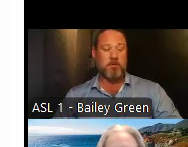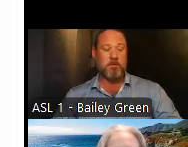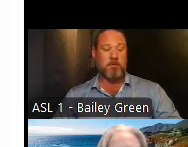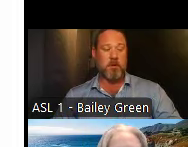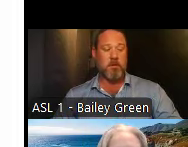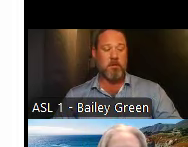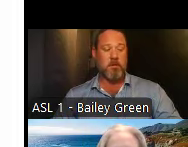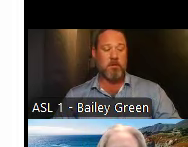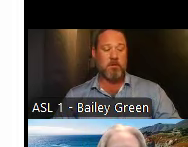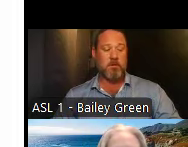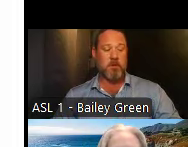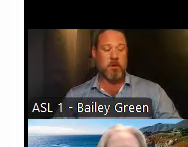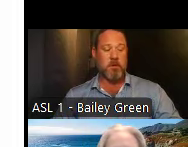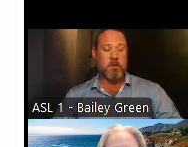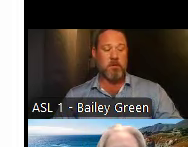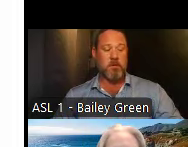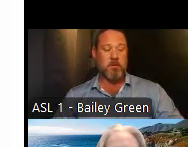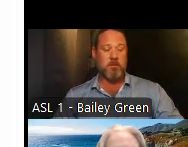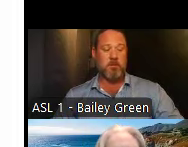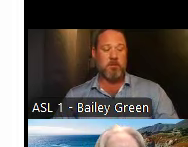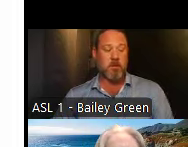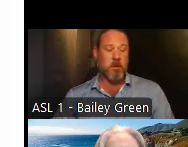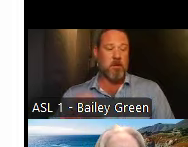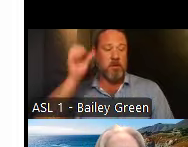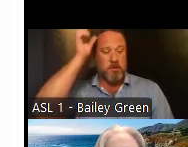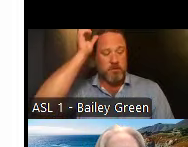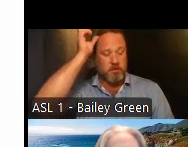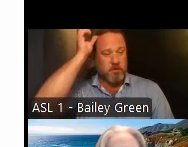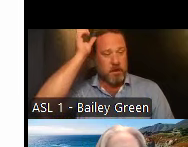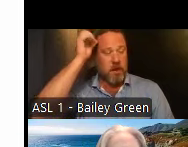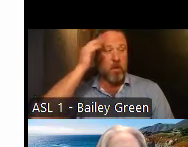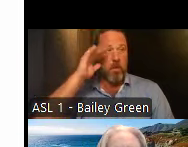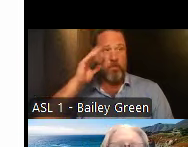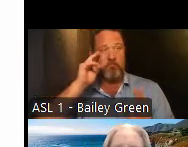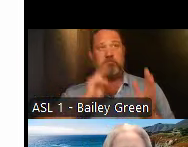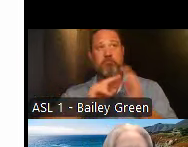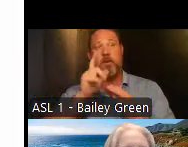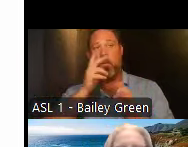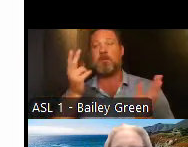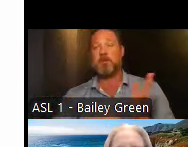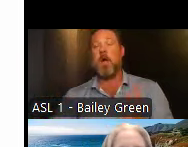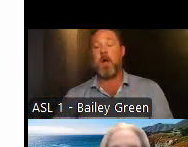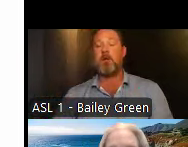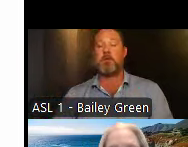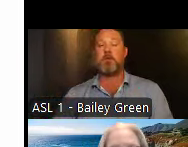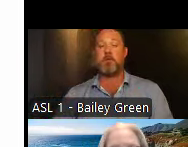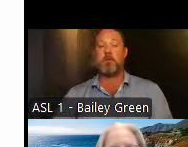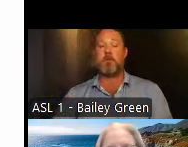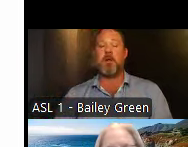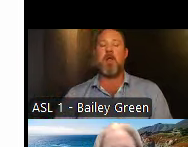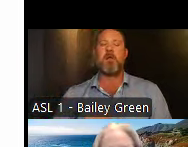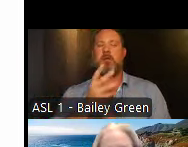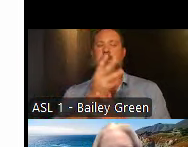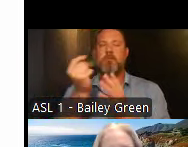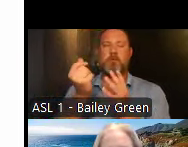this time he will sign the bill. And that, I don't know if I have, and just a couple more that are both still moving. Again,